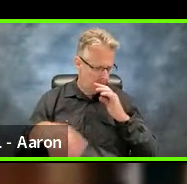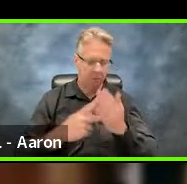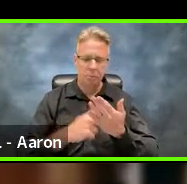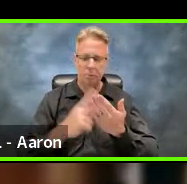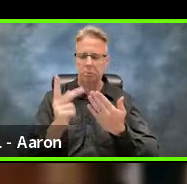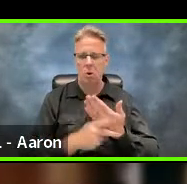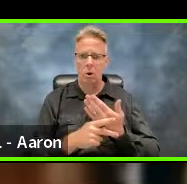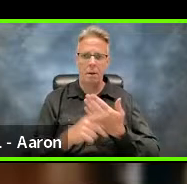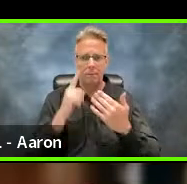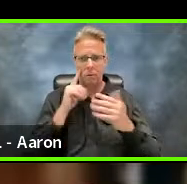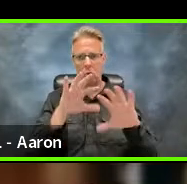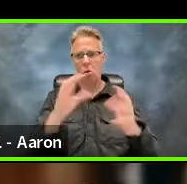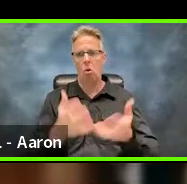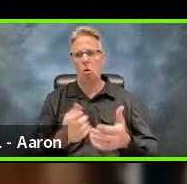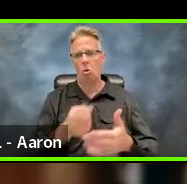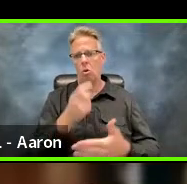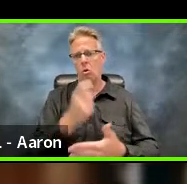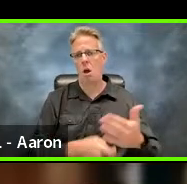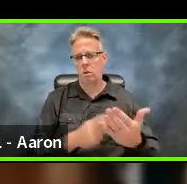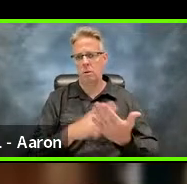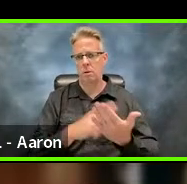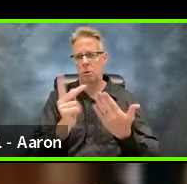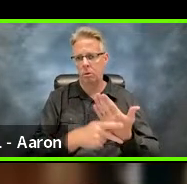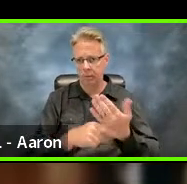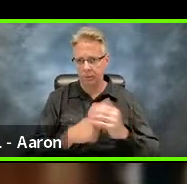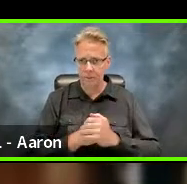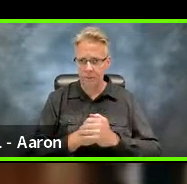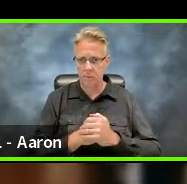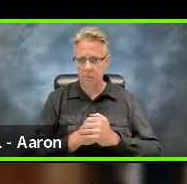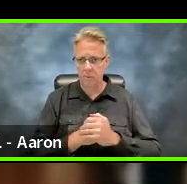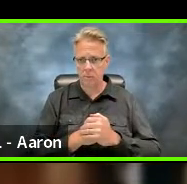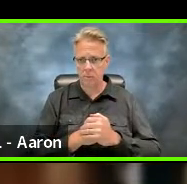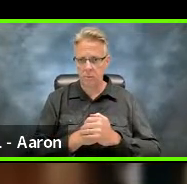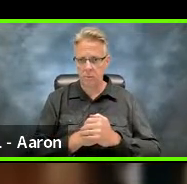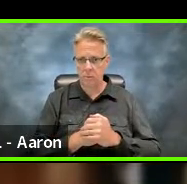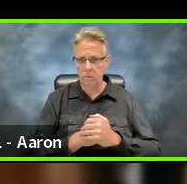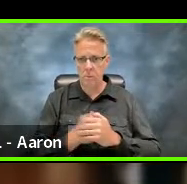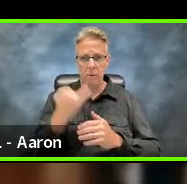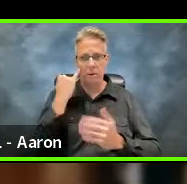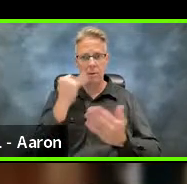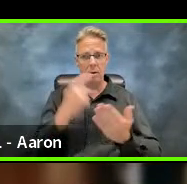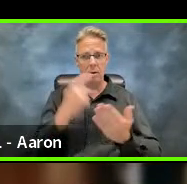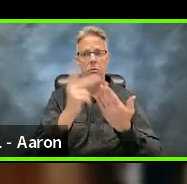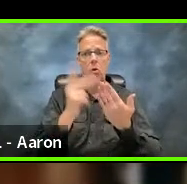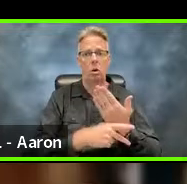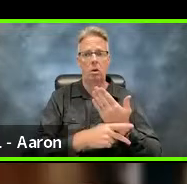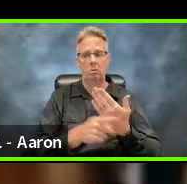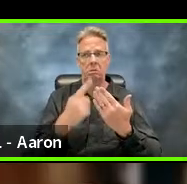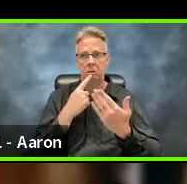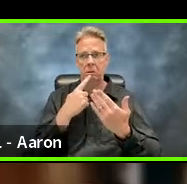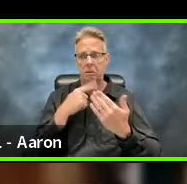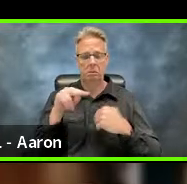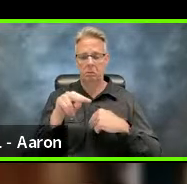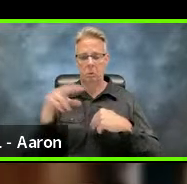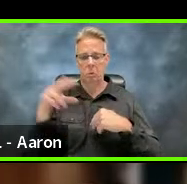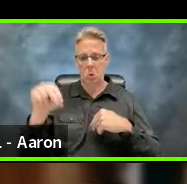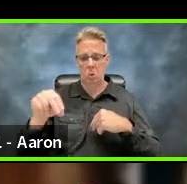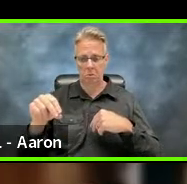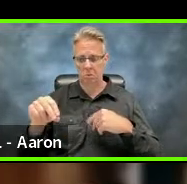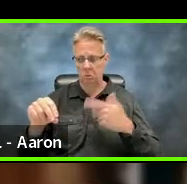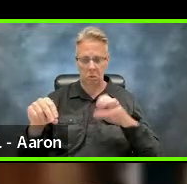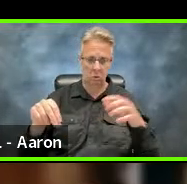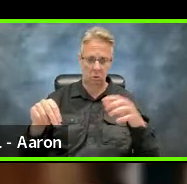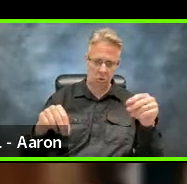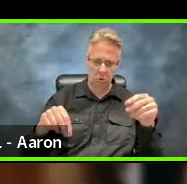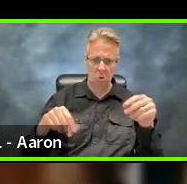program as a whole, the cost of the program. And if the program were to say no to either one of them, or were to